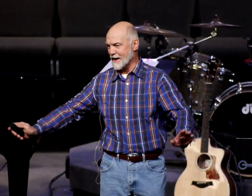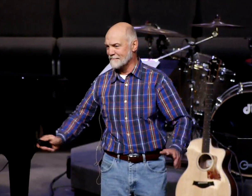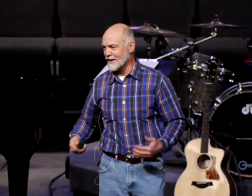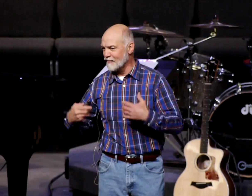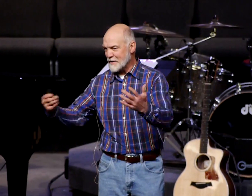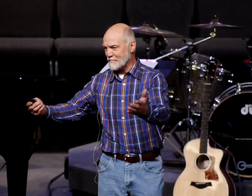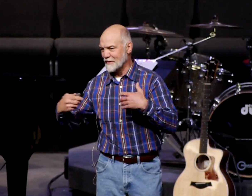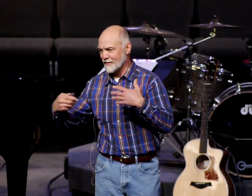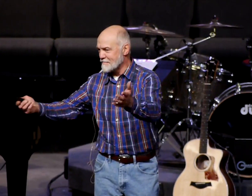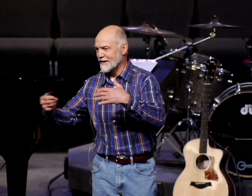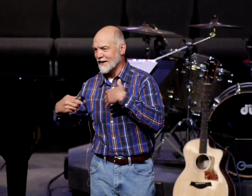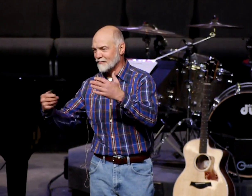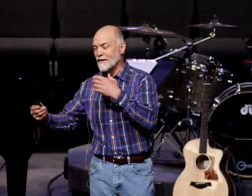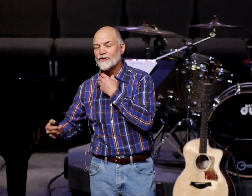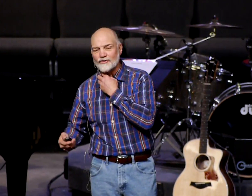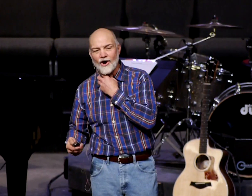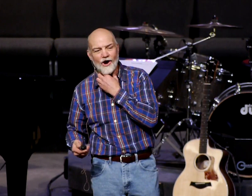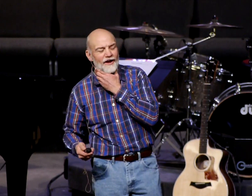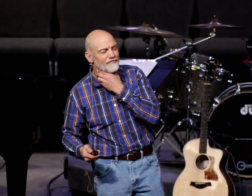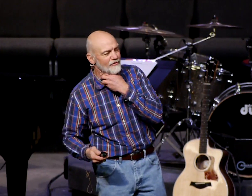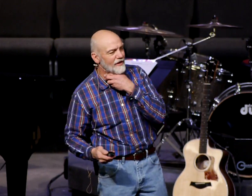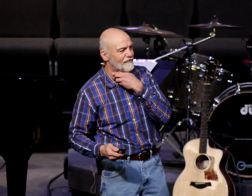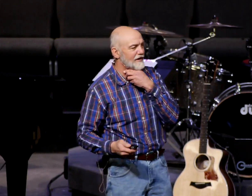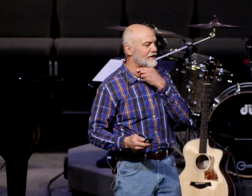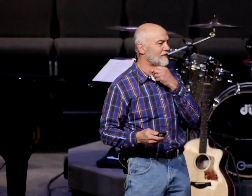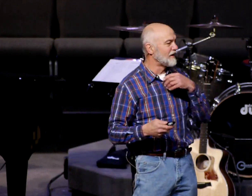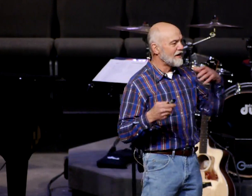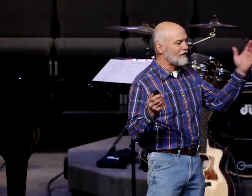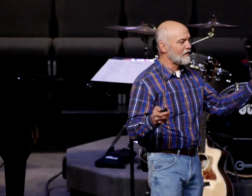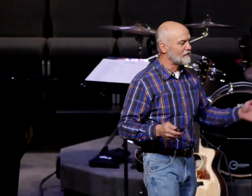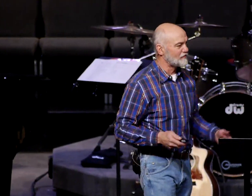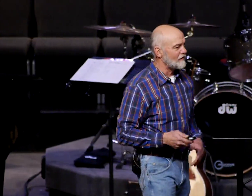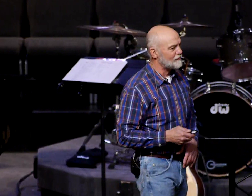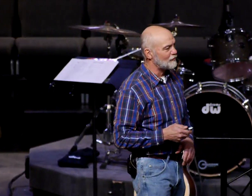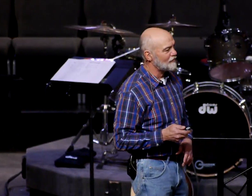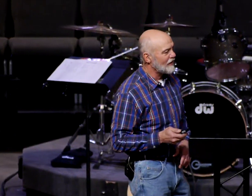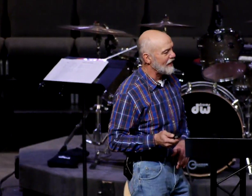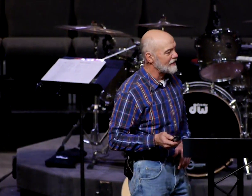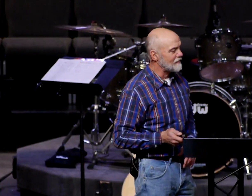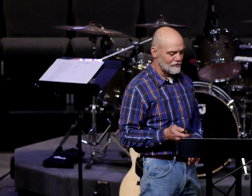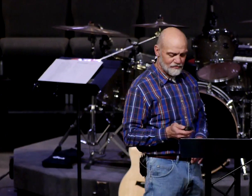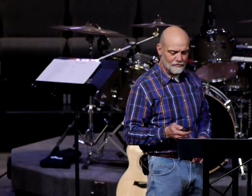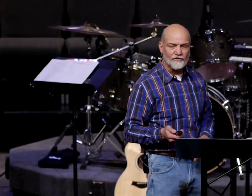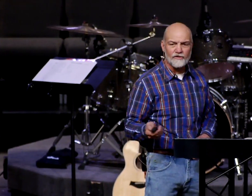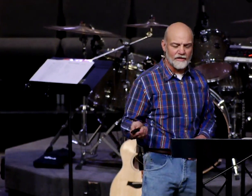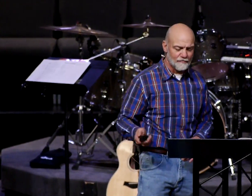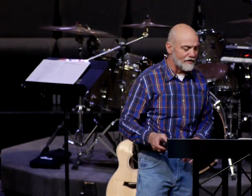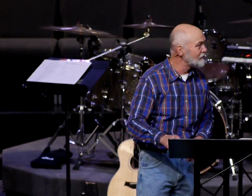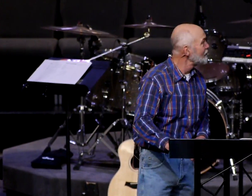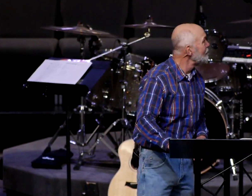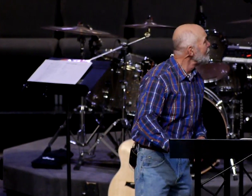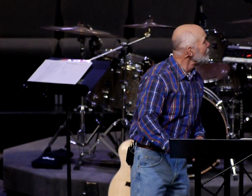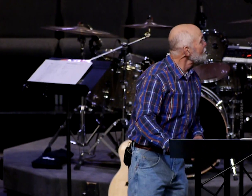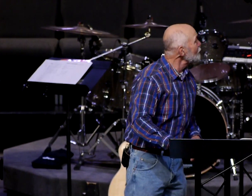some time. I love people. And they were coming in and out of the room. I couldn't talk. I still had a ventilator and I had all kinds of stuff, tubes hanging in me. So she said, we're just going to let him